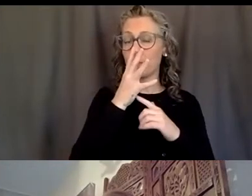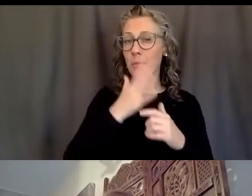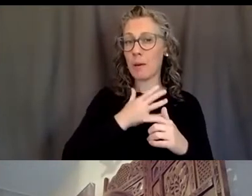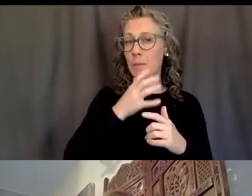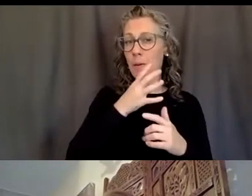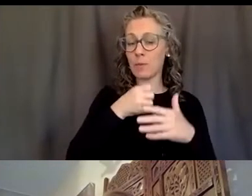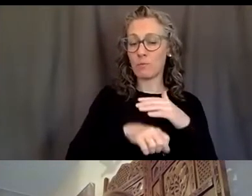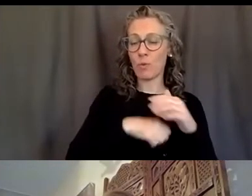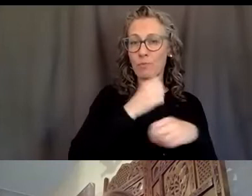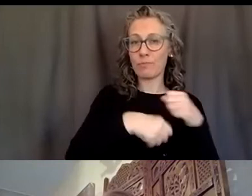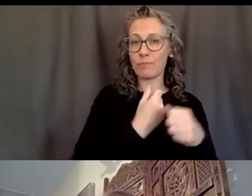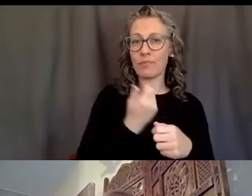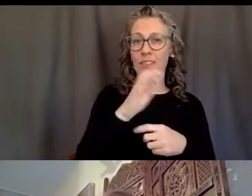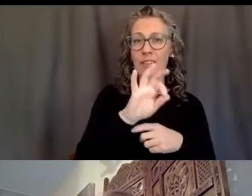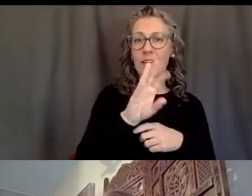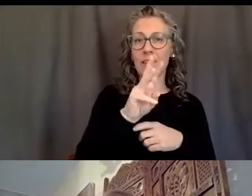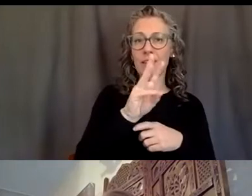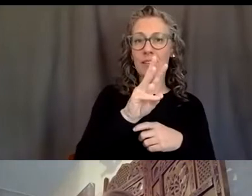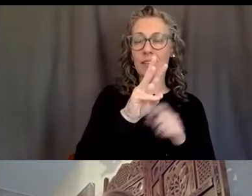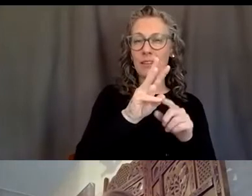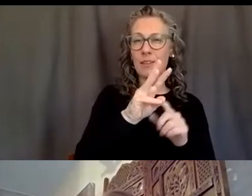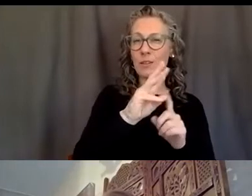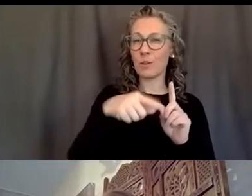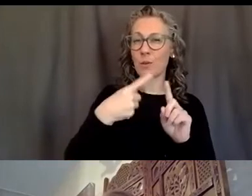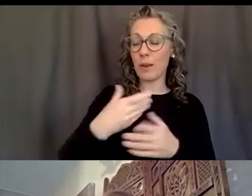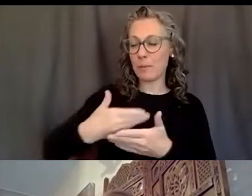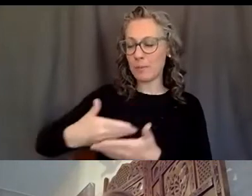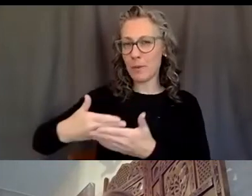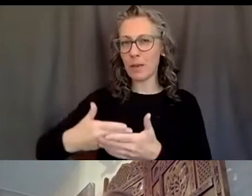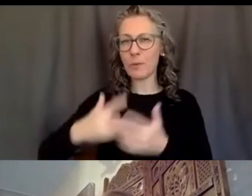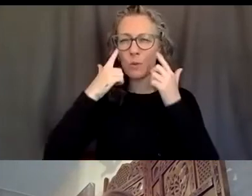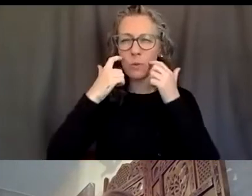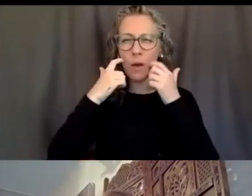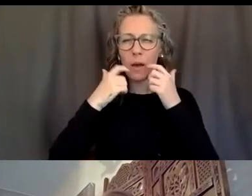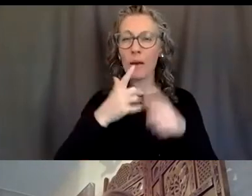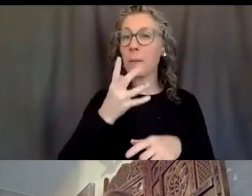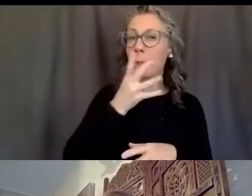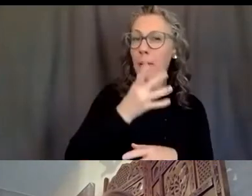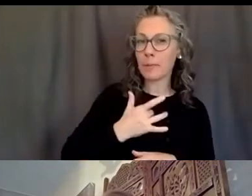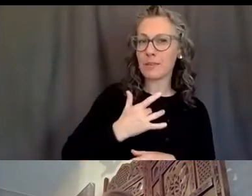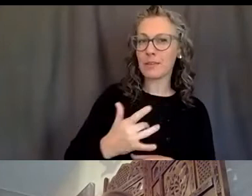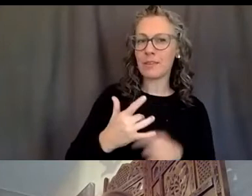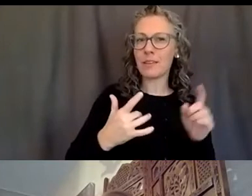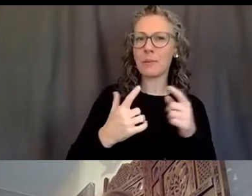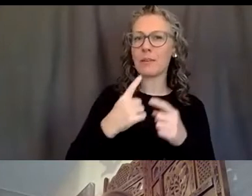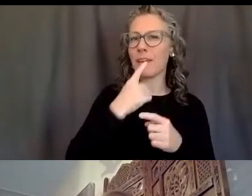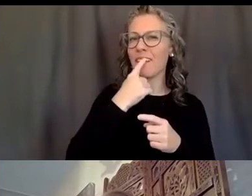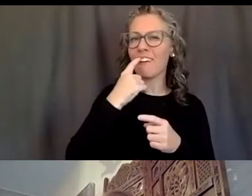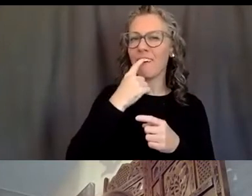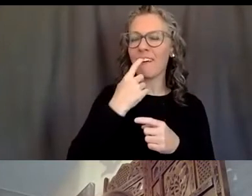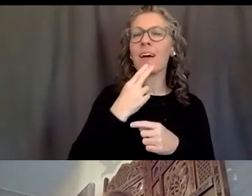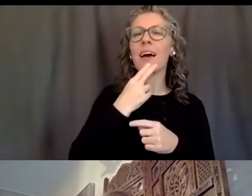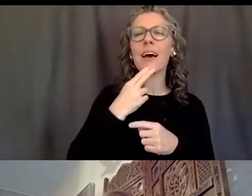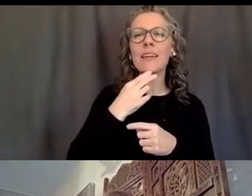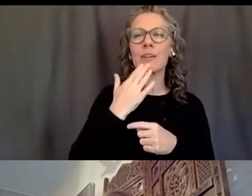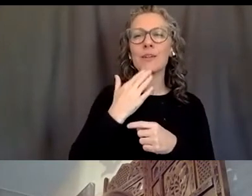1916, little babies, when they would cry, the mother would take honey or sugar and put it on their gums, and that is a form of Zucker.